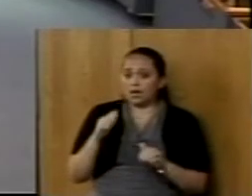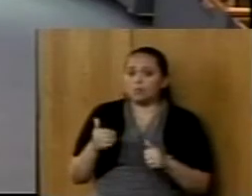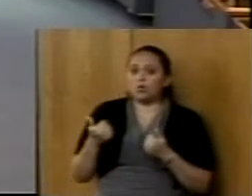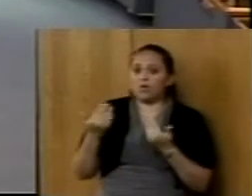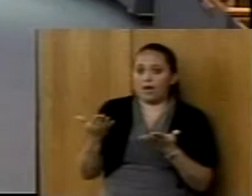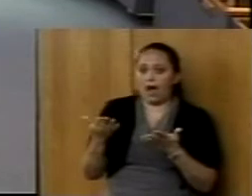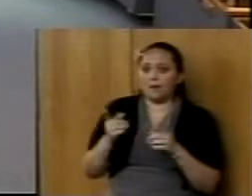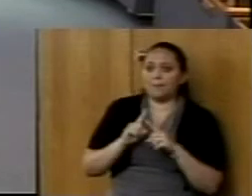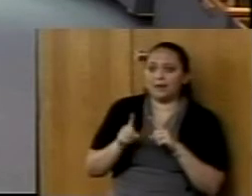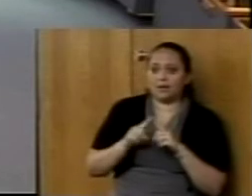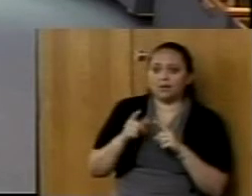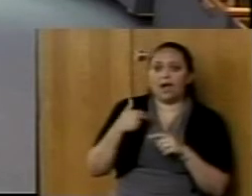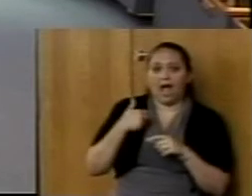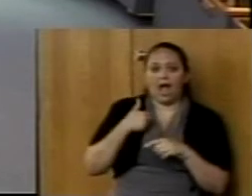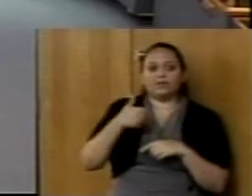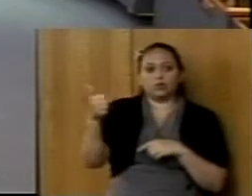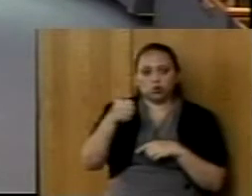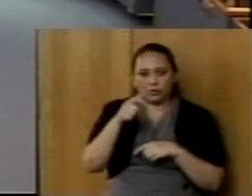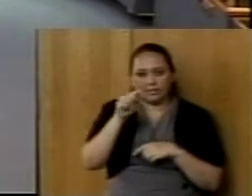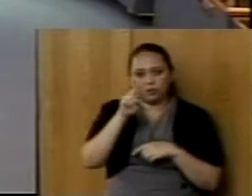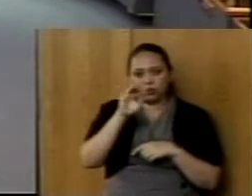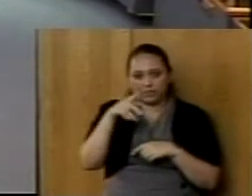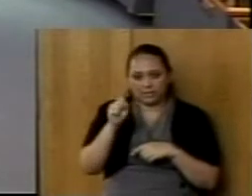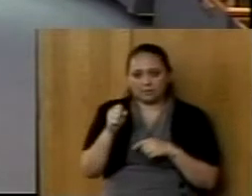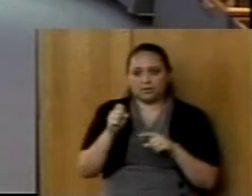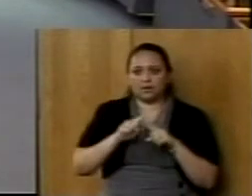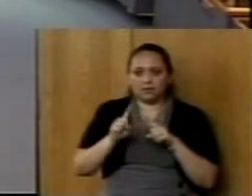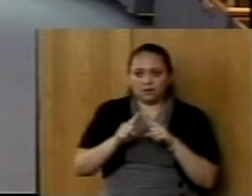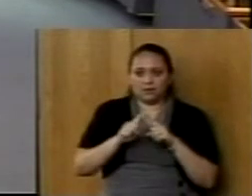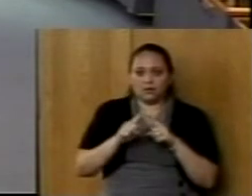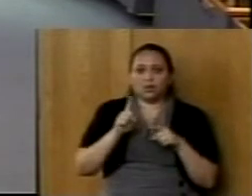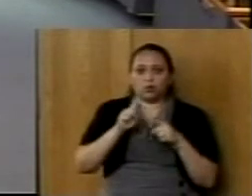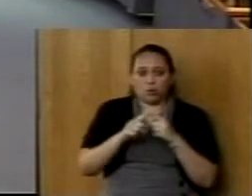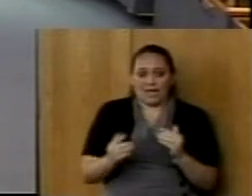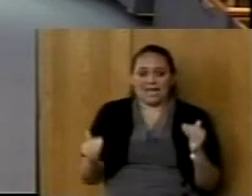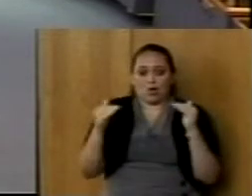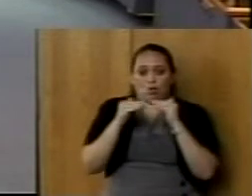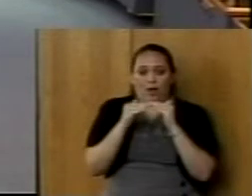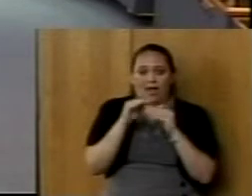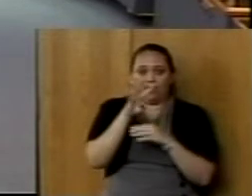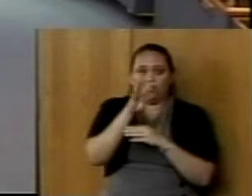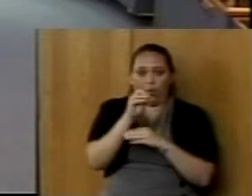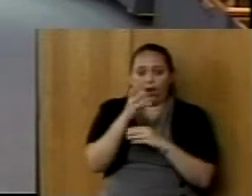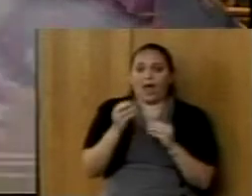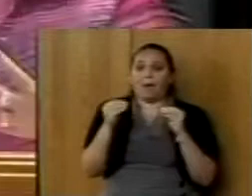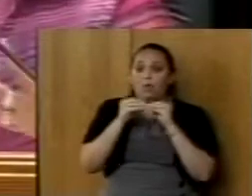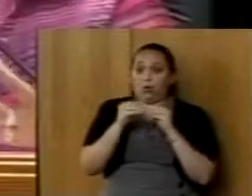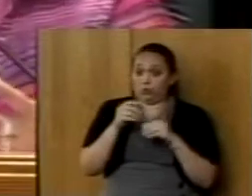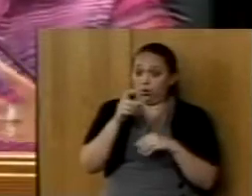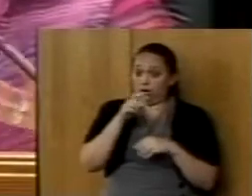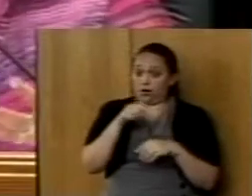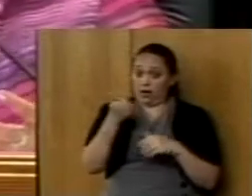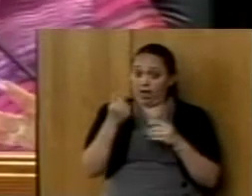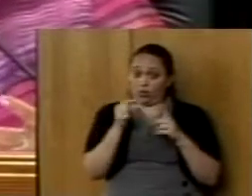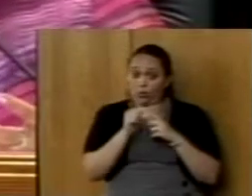of opportunities. There's trips and there's things of that nature that would provide for to equate the 40 and more. In other words, everyone's guaranteed a